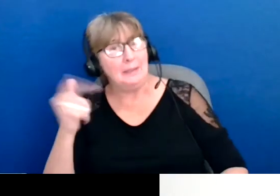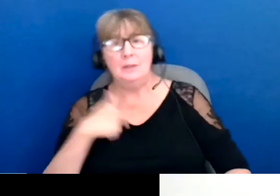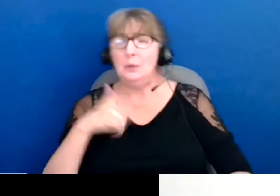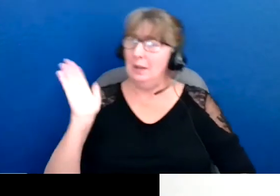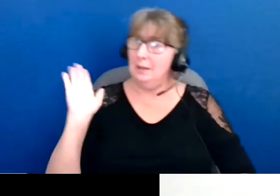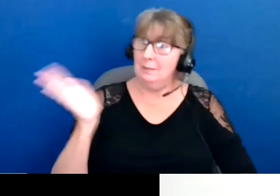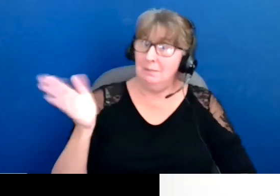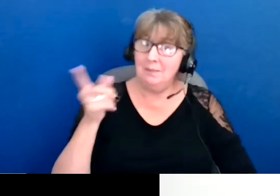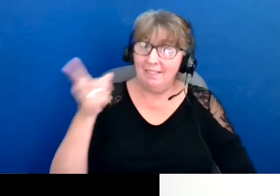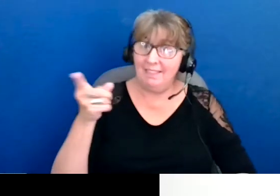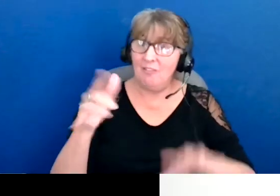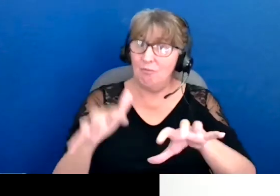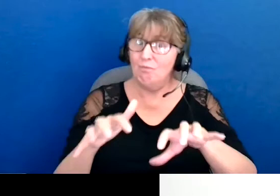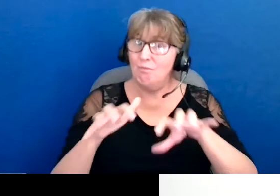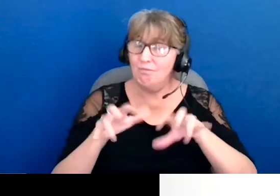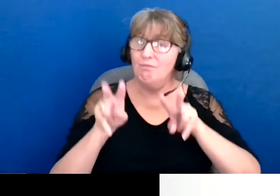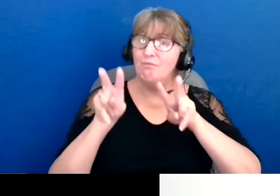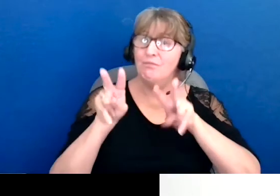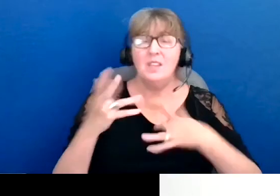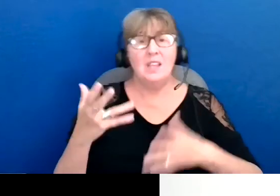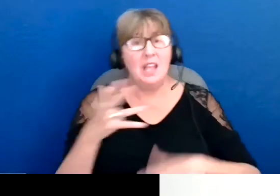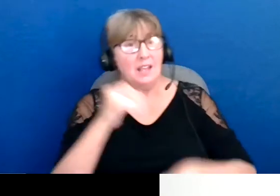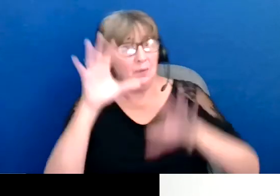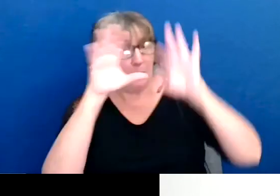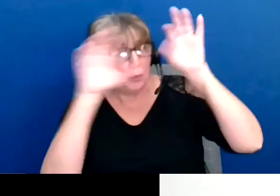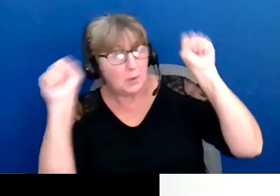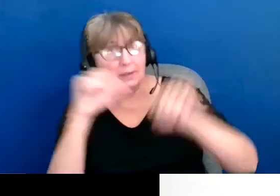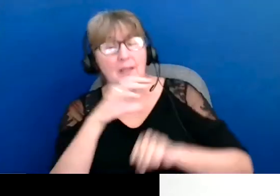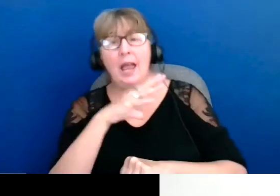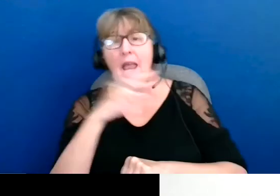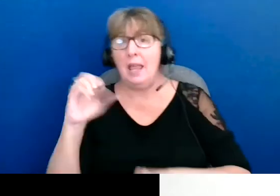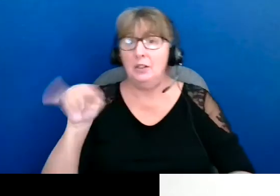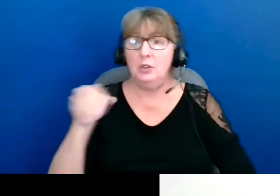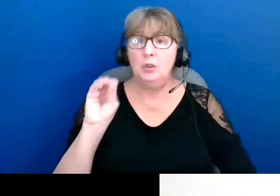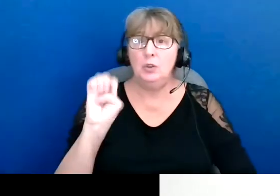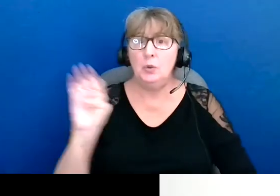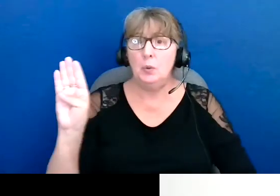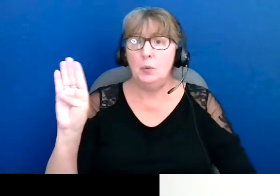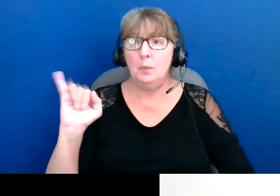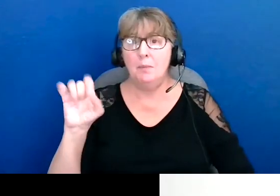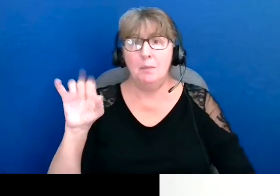audience, and then President Obama and Joe Biden spoke.